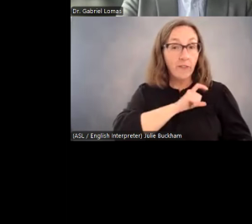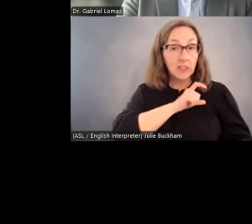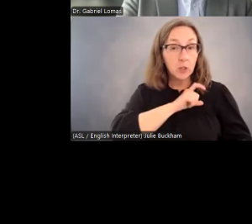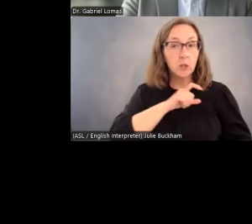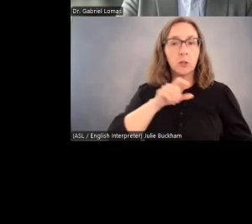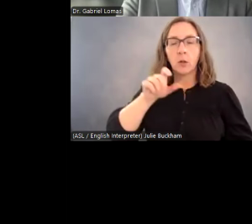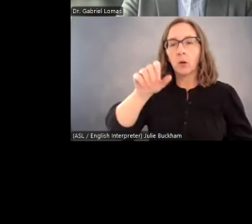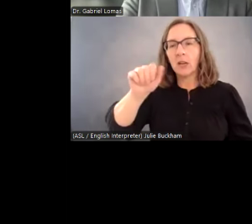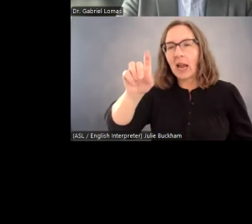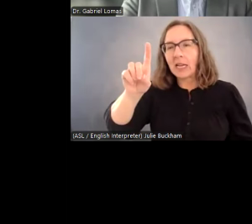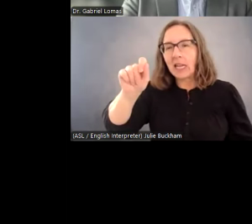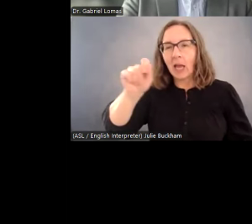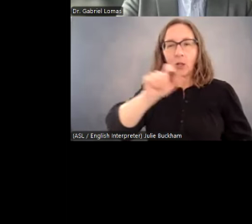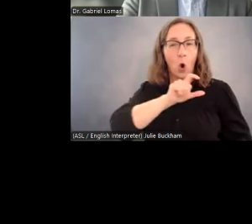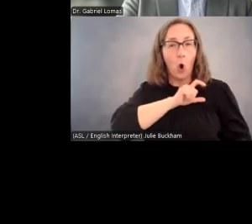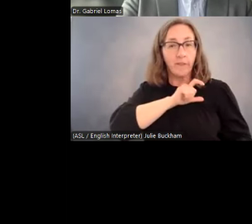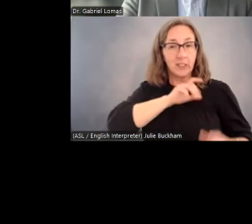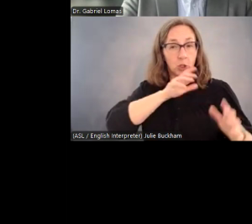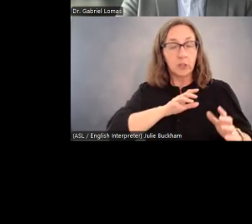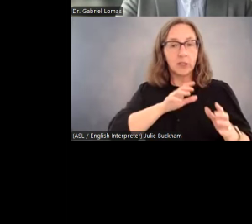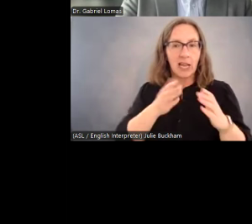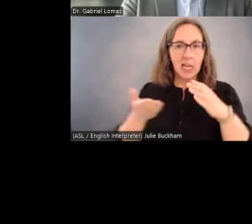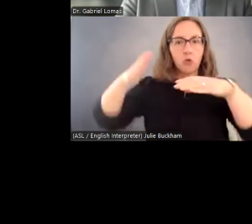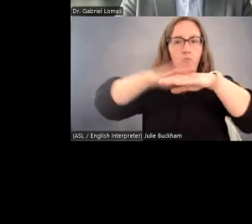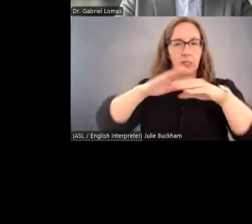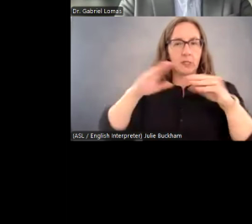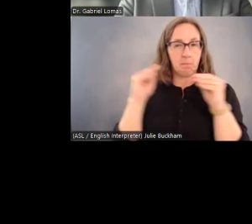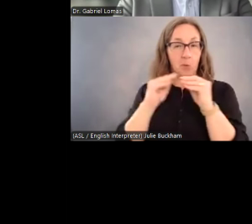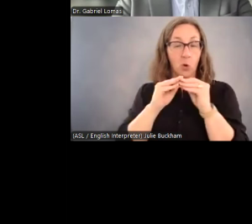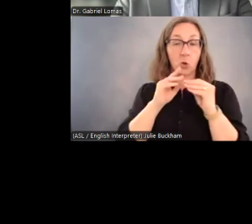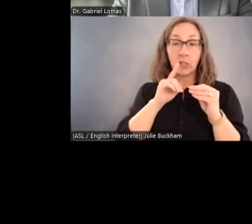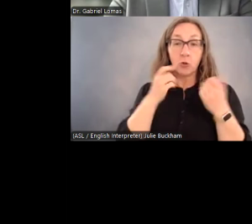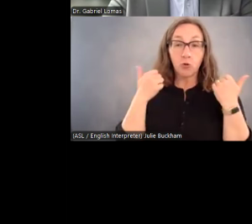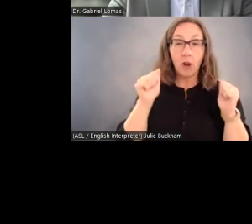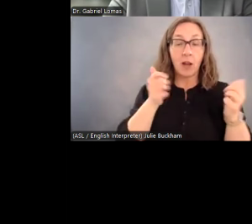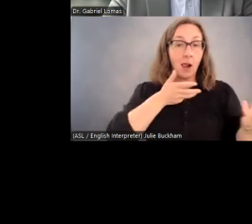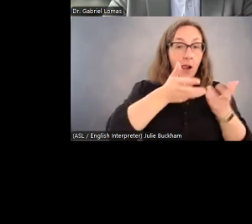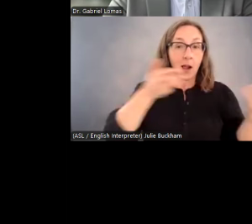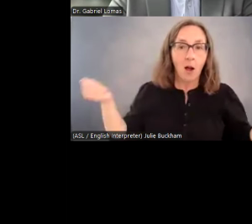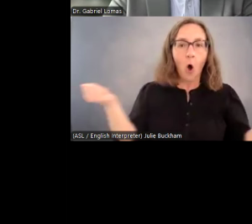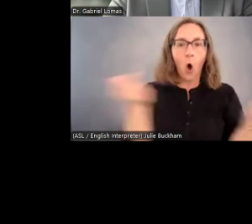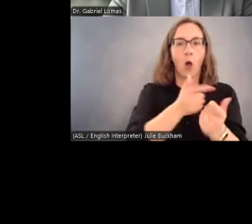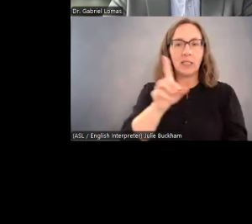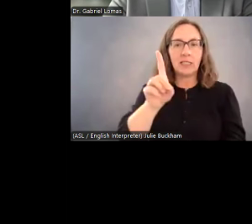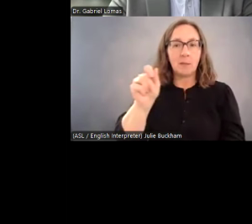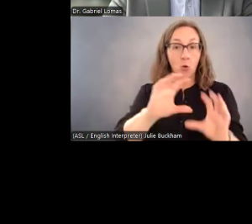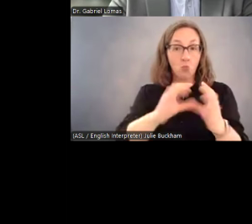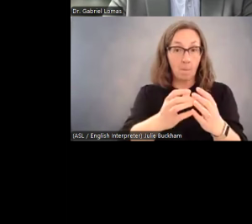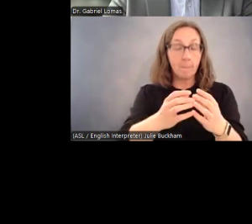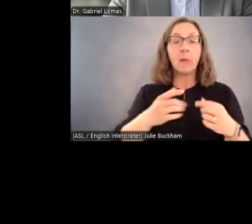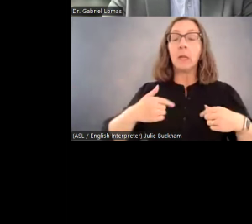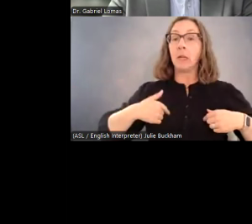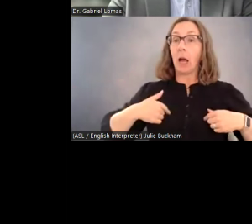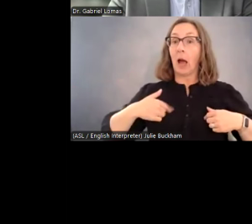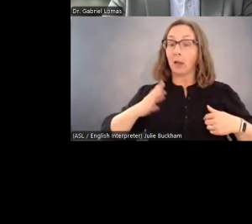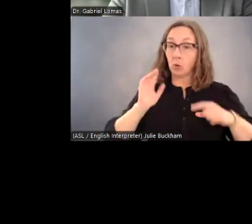ADA officers, so that they are really trying to work with all disability groups. And then my role has been in assisting